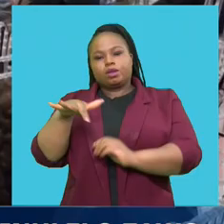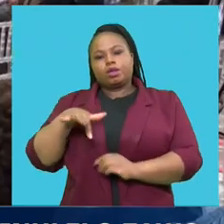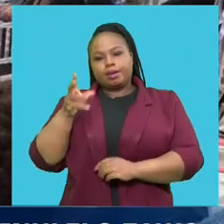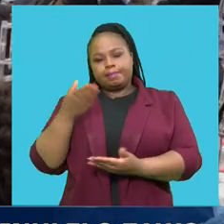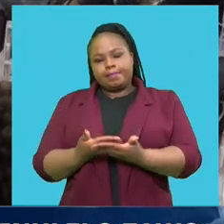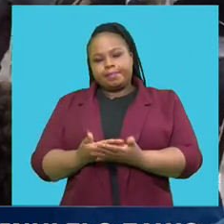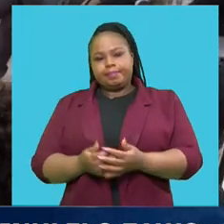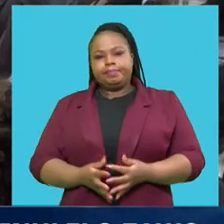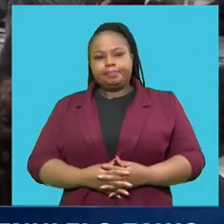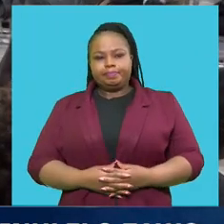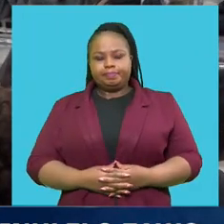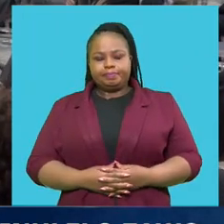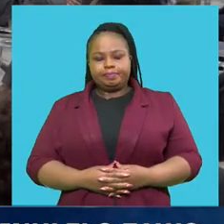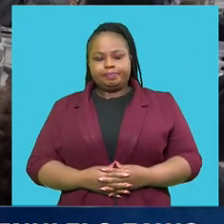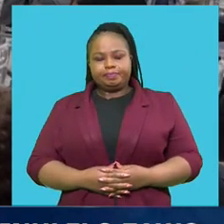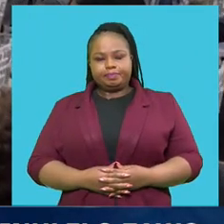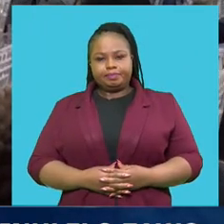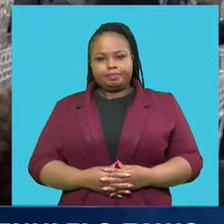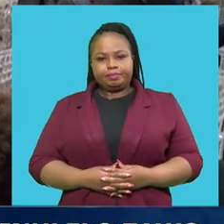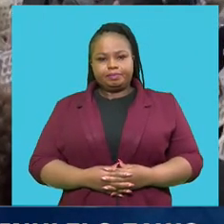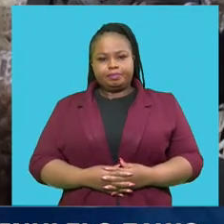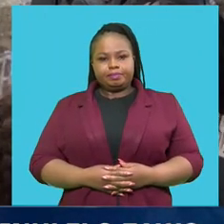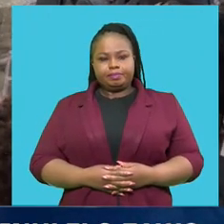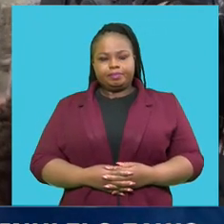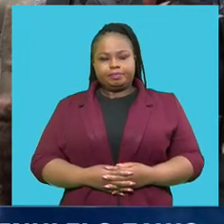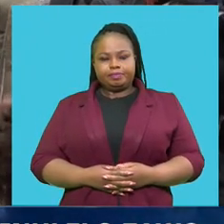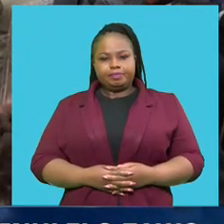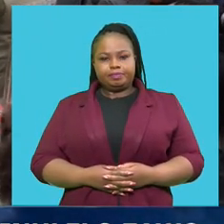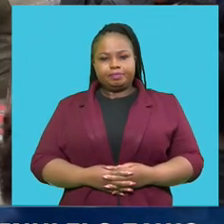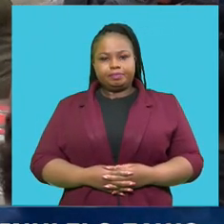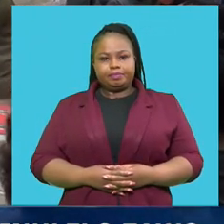Kwiindaba zeSoweto TV ndingunomzabalazo Mduka eFort